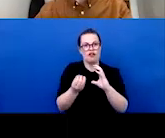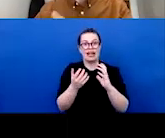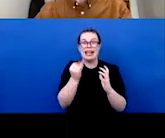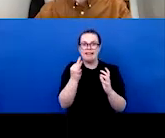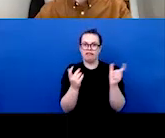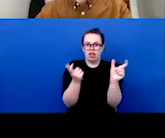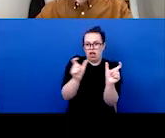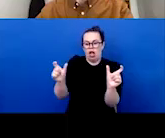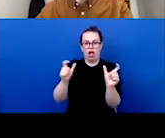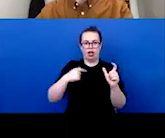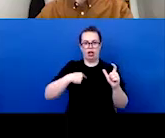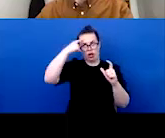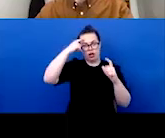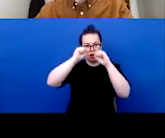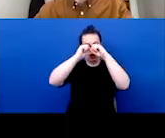believe the